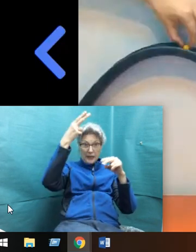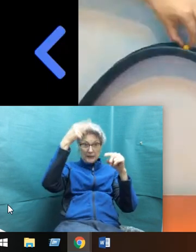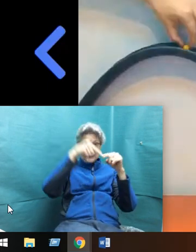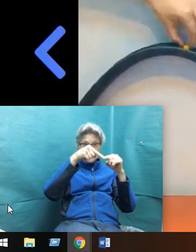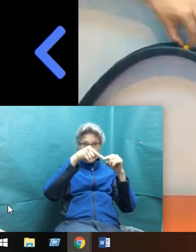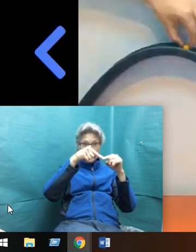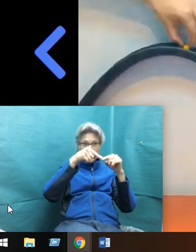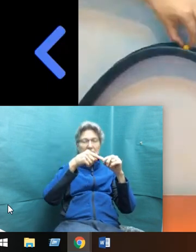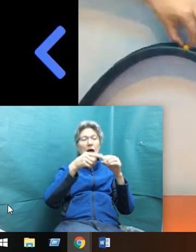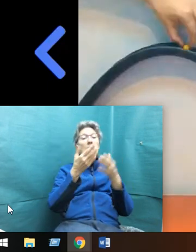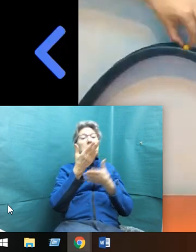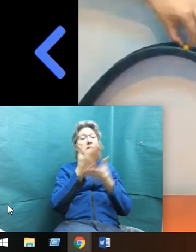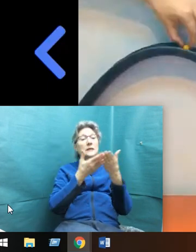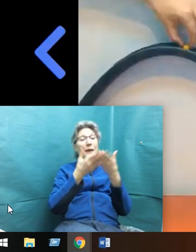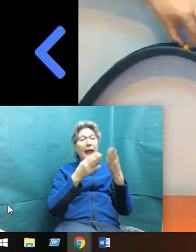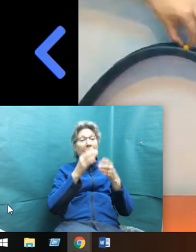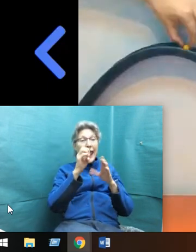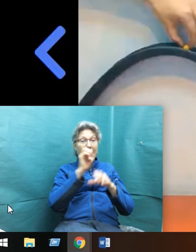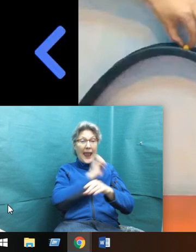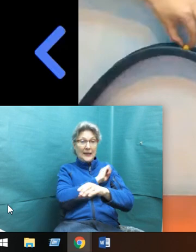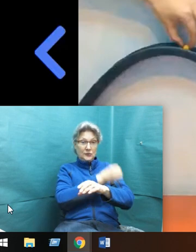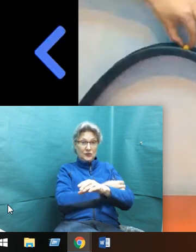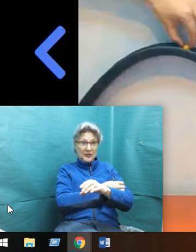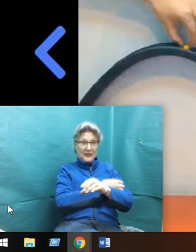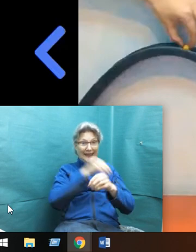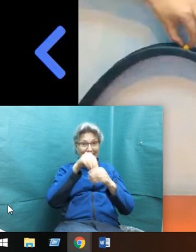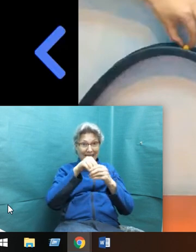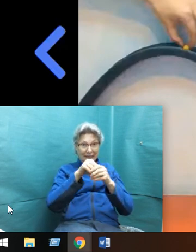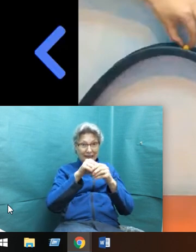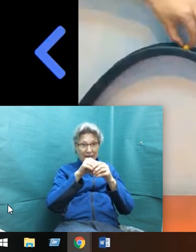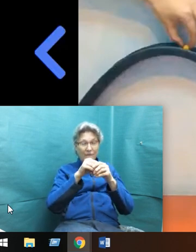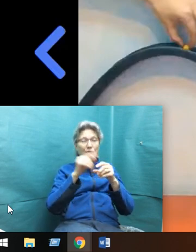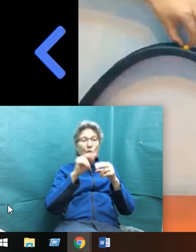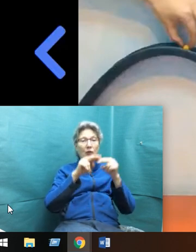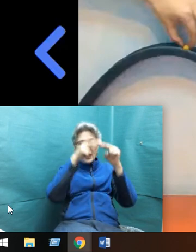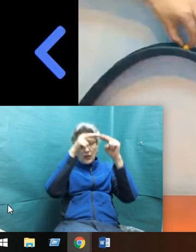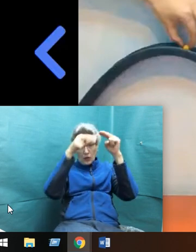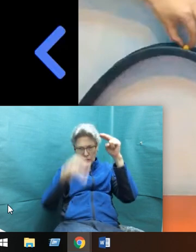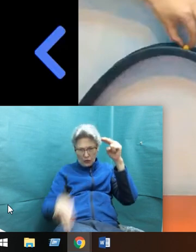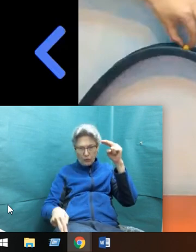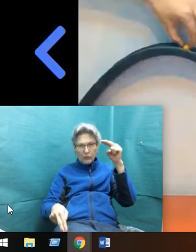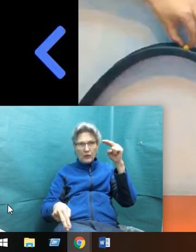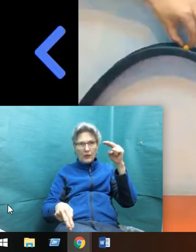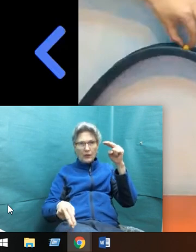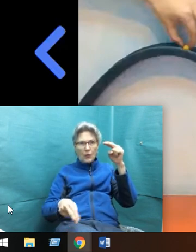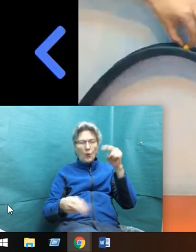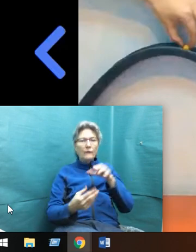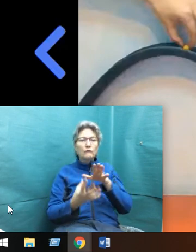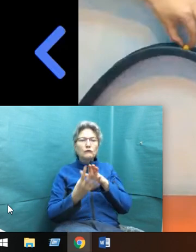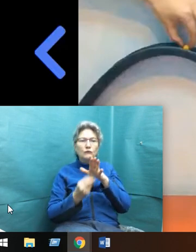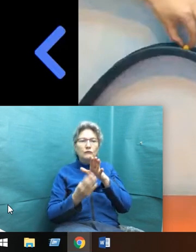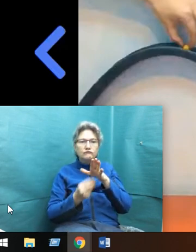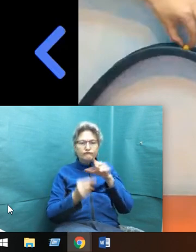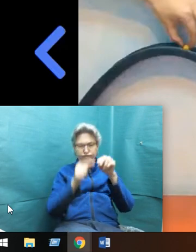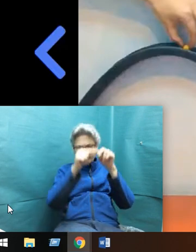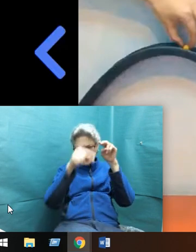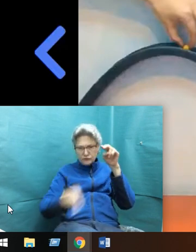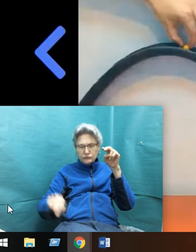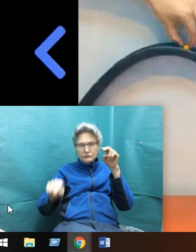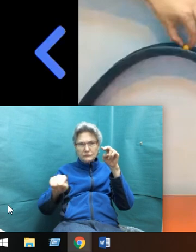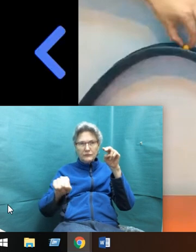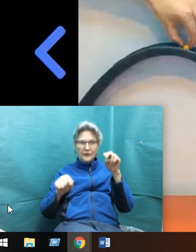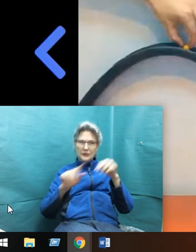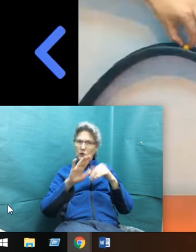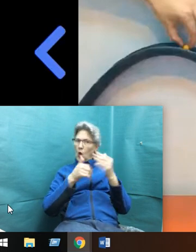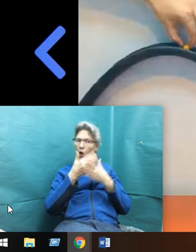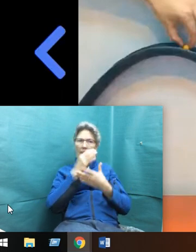there's a certain amount of energy you've stored in it by placing it up this high. The higher it's dropped from, the more energy you store in it. But that's all